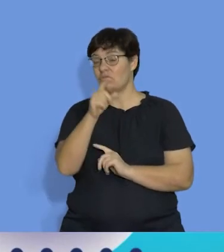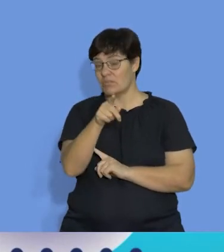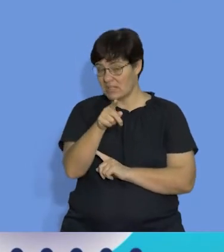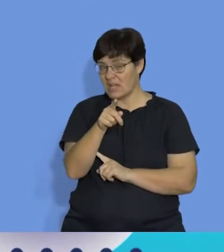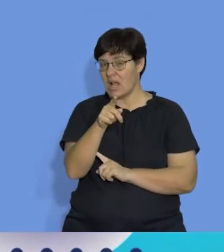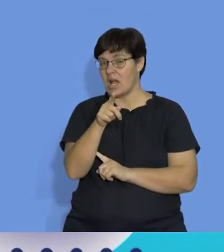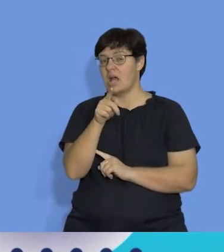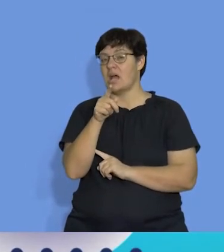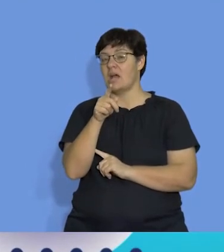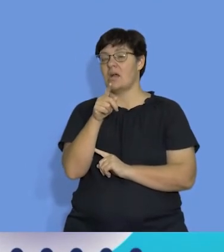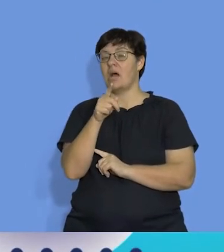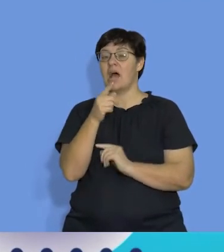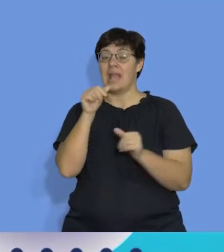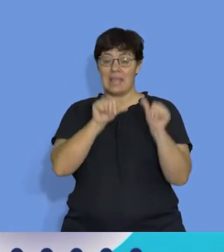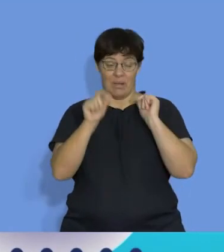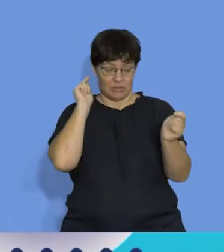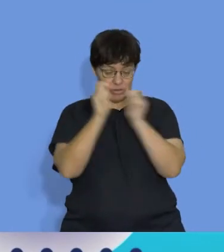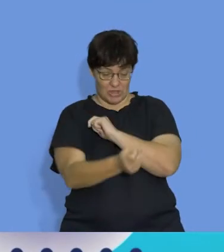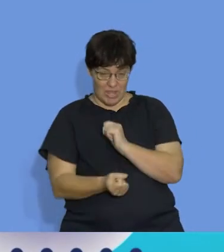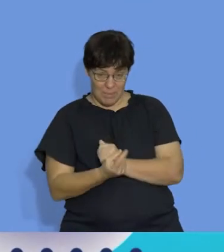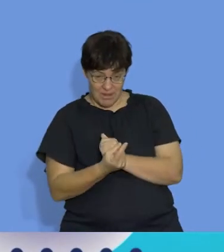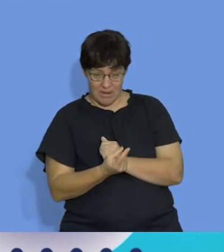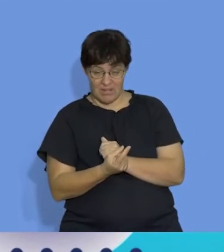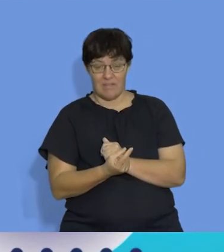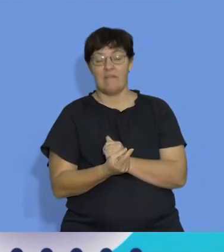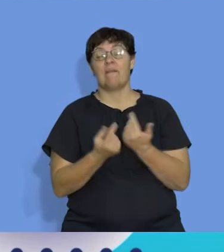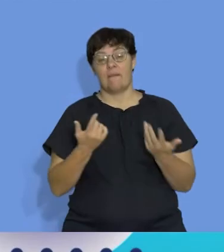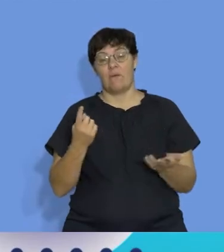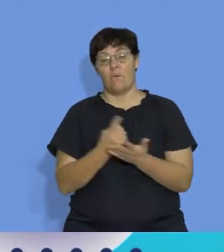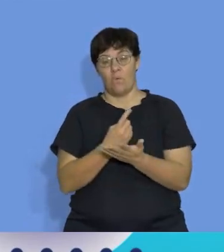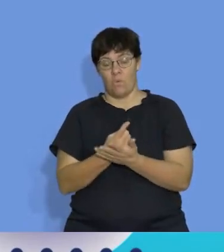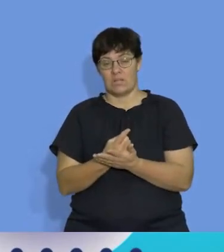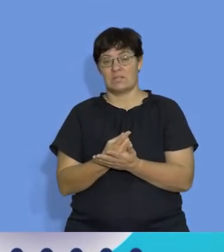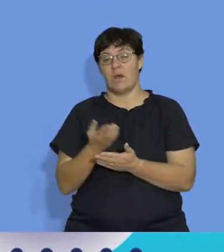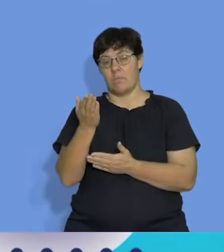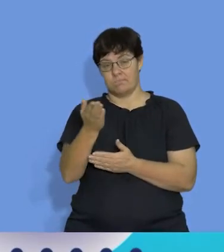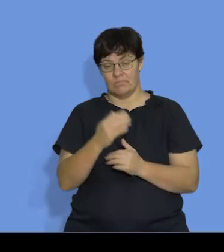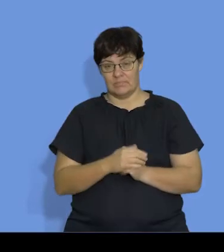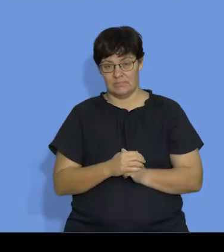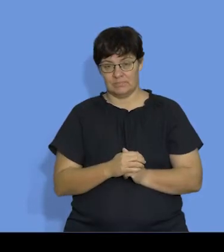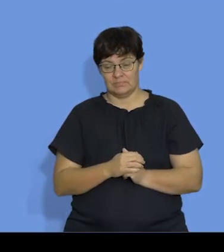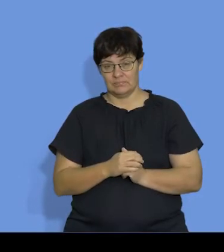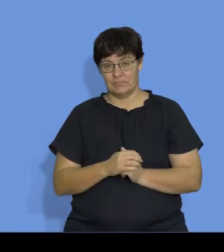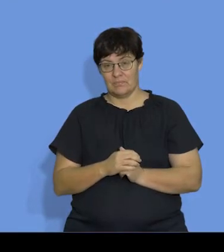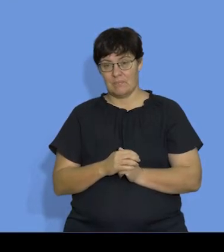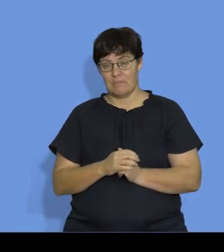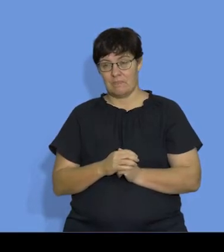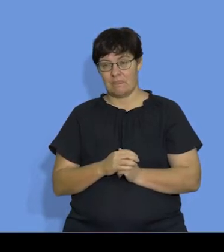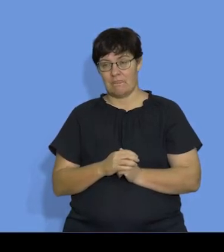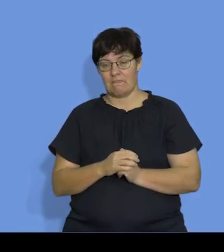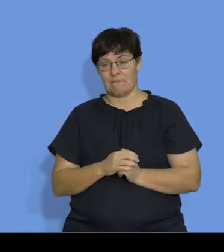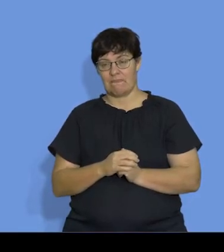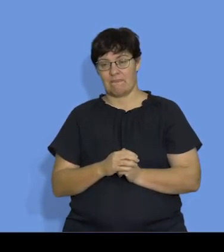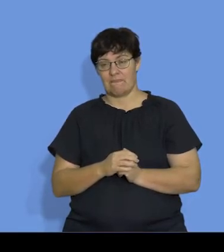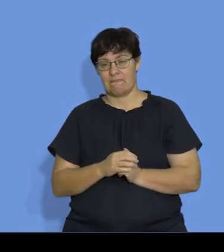is a chemical change or a chemical reaction, it will always be featured, right? So if we are